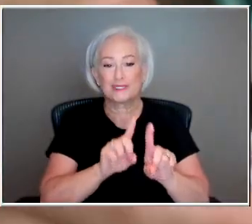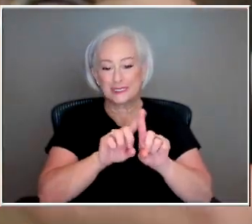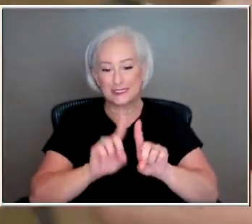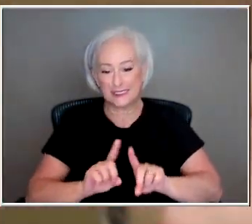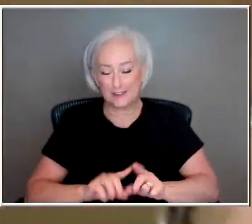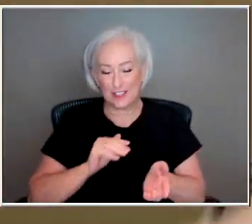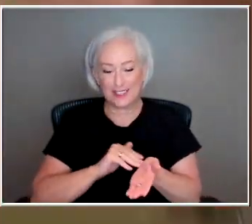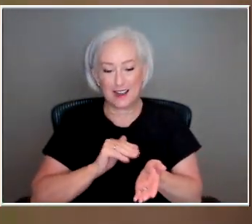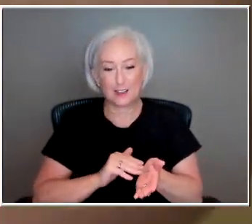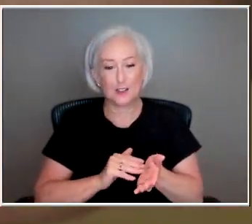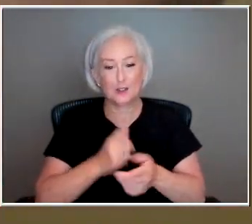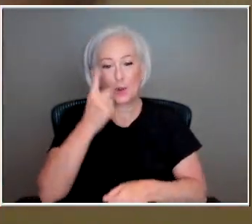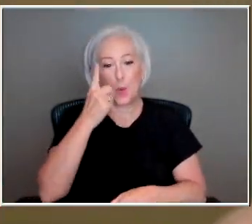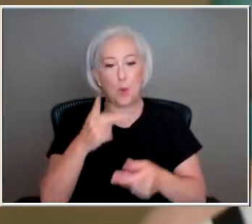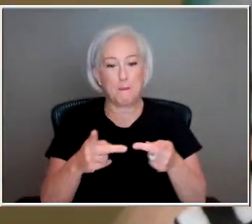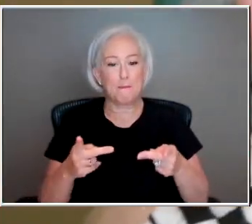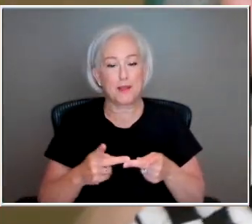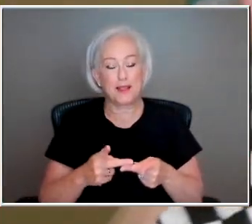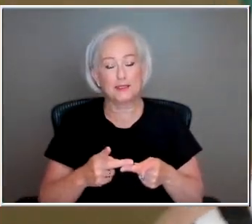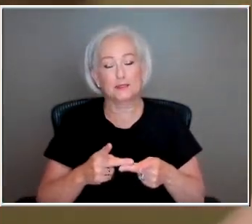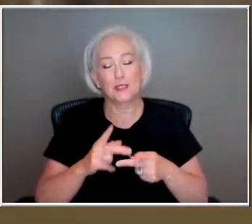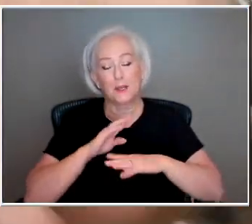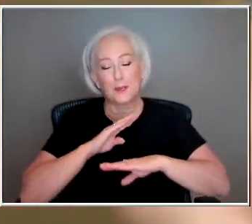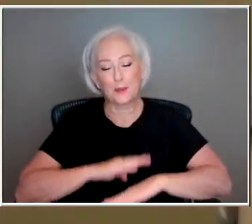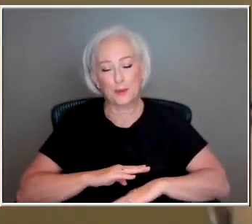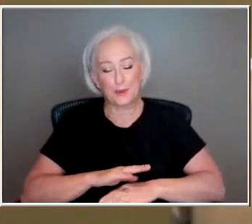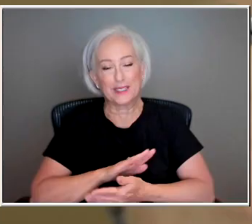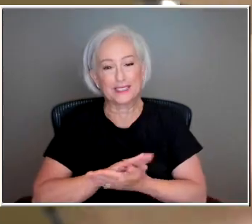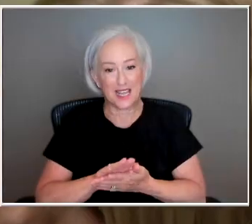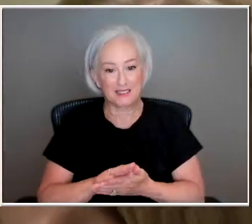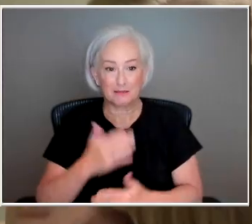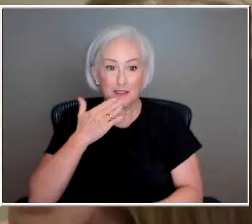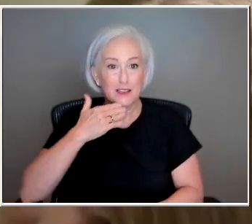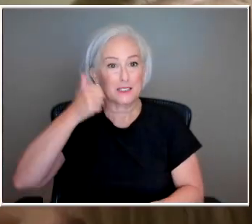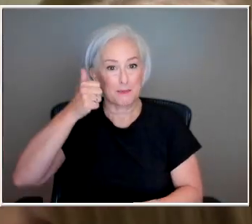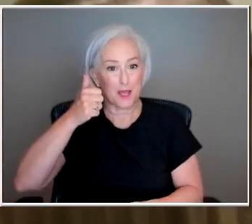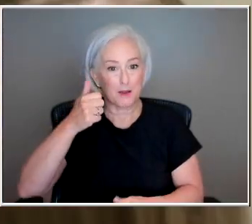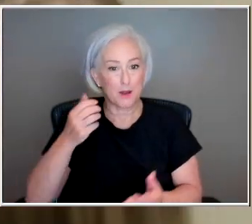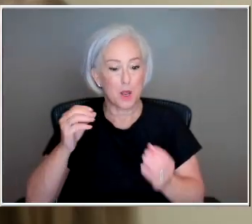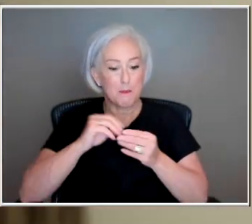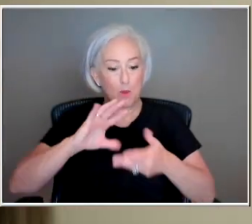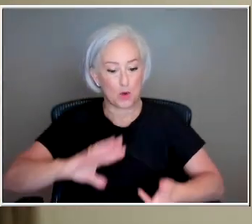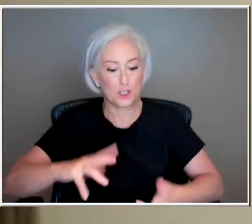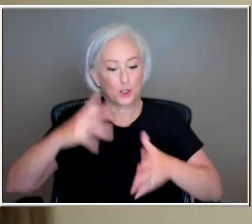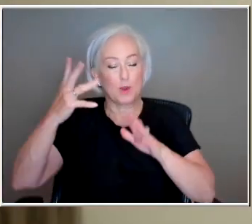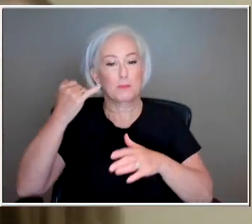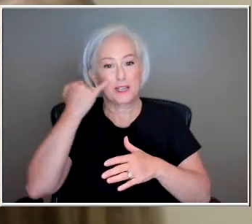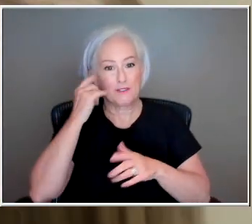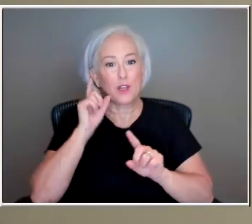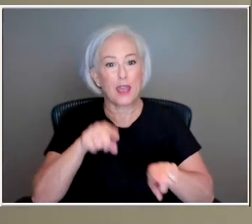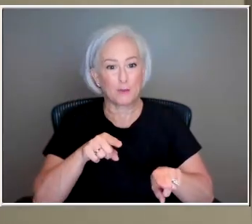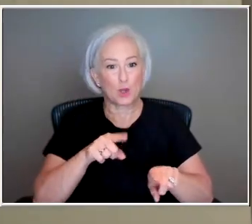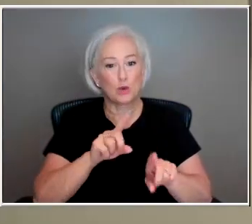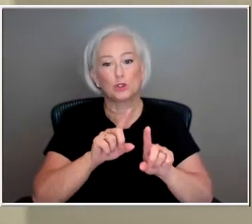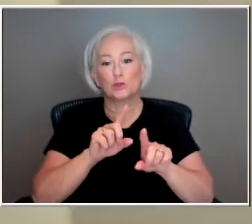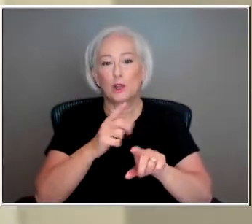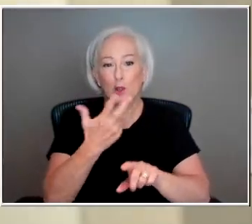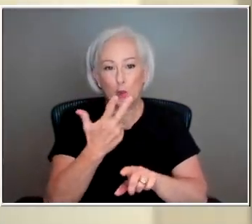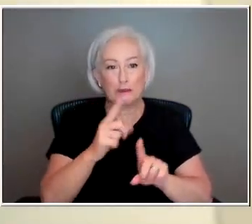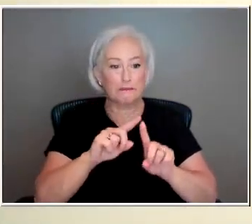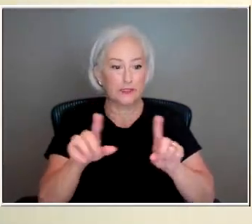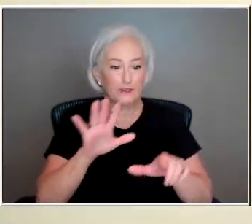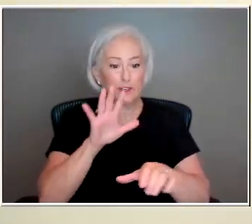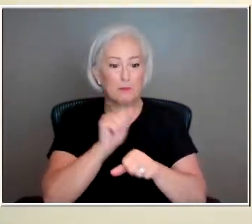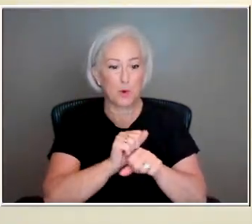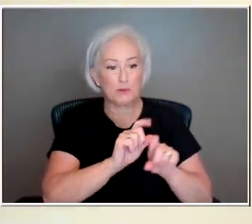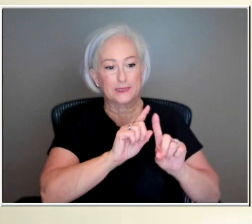sure. Yeah, it'd be much more disruptive to her schedule to try to hit 3 or 4 appointments a week at different locations. So. Hi there. Hi. How are